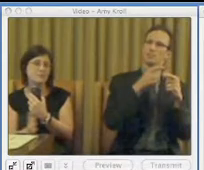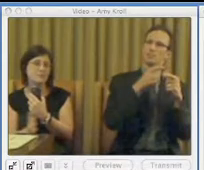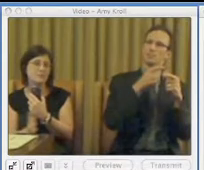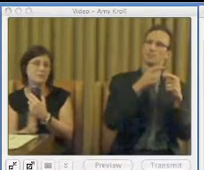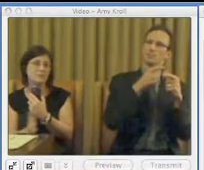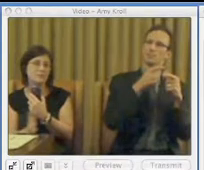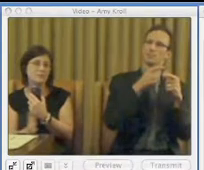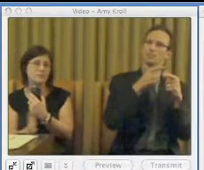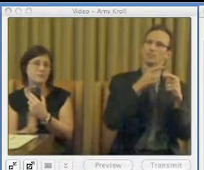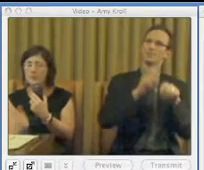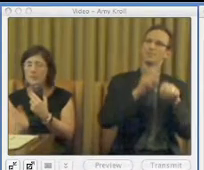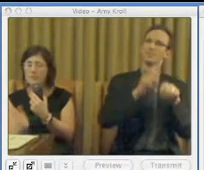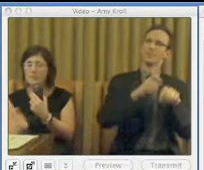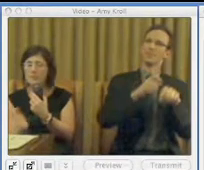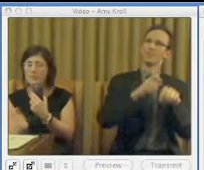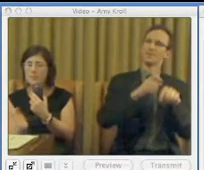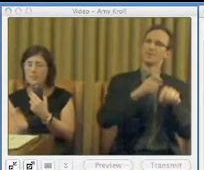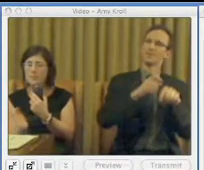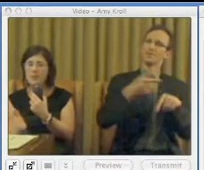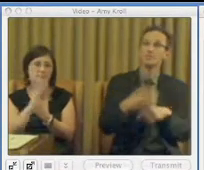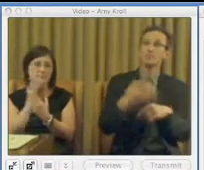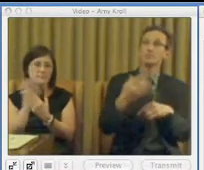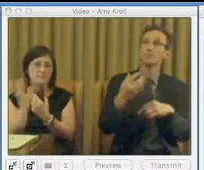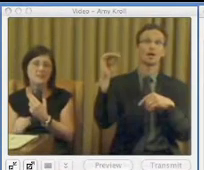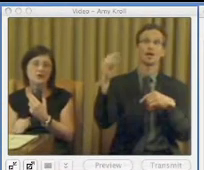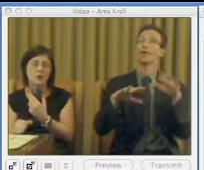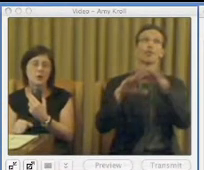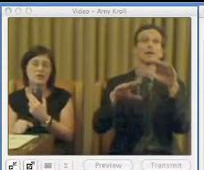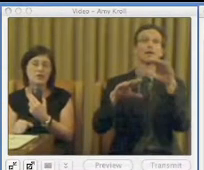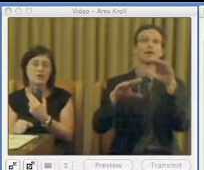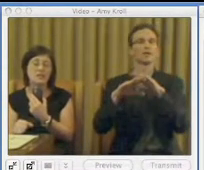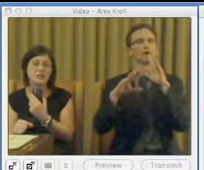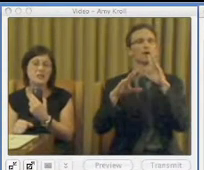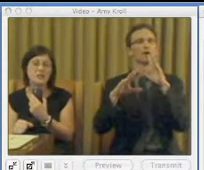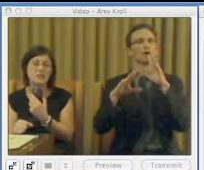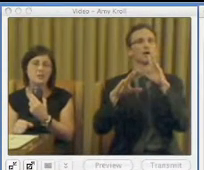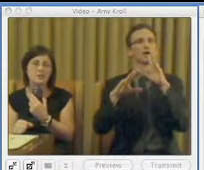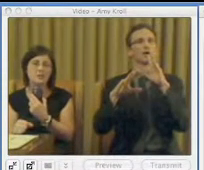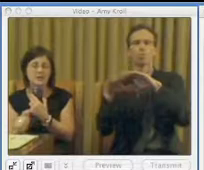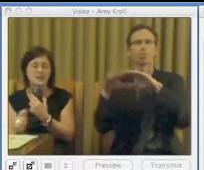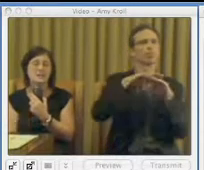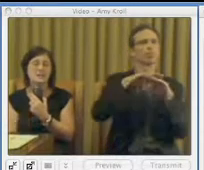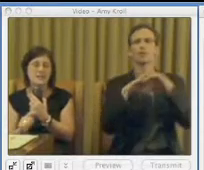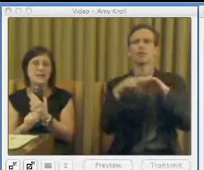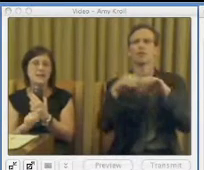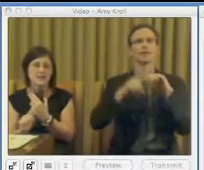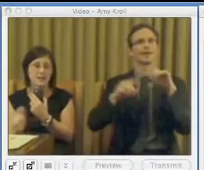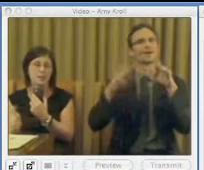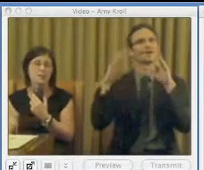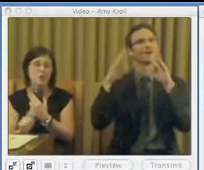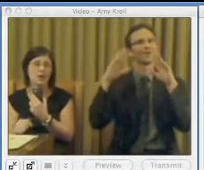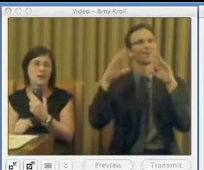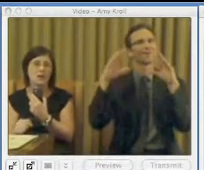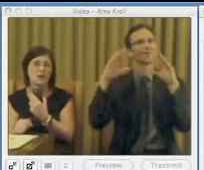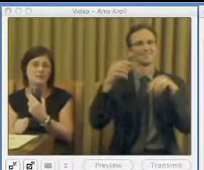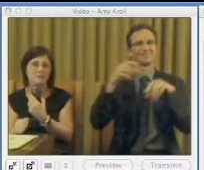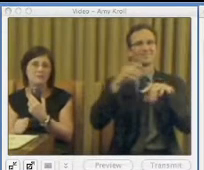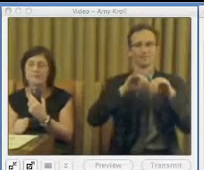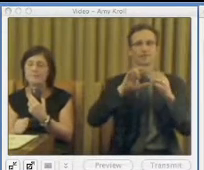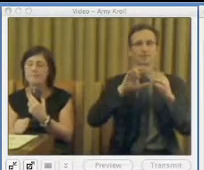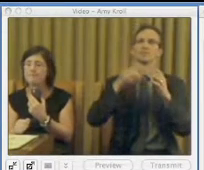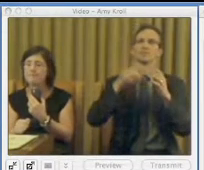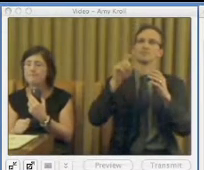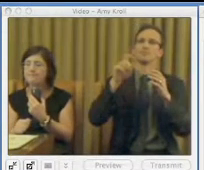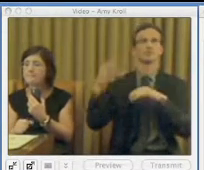have to, because of the overlap between the two spoken languages, the interference, so it necessitates